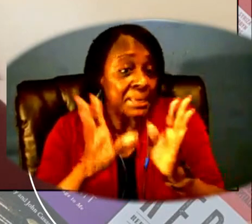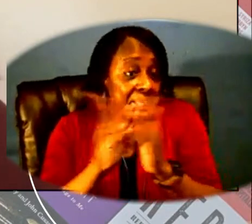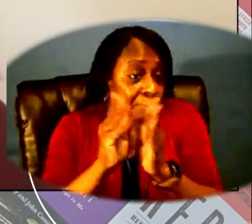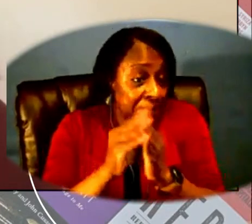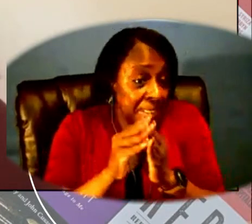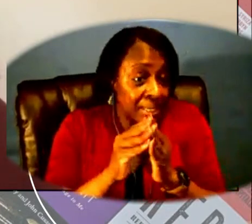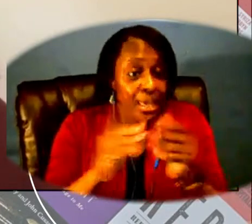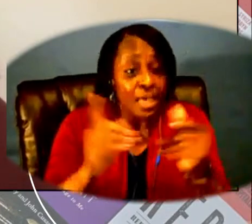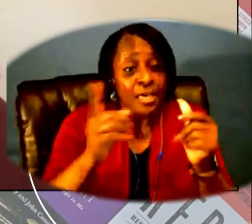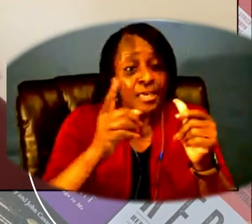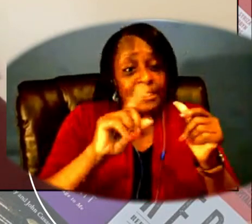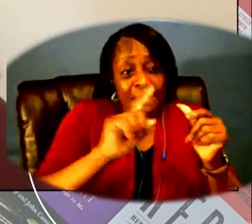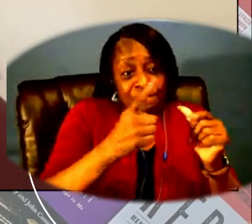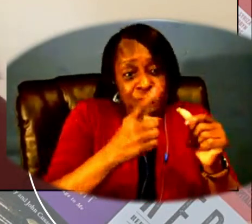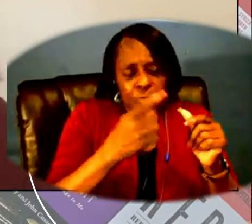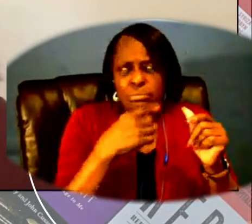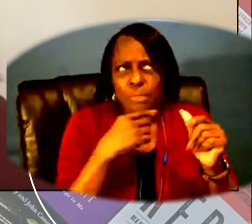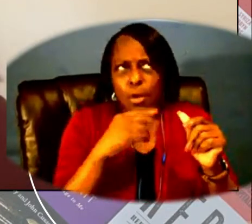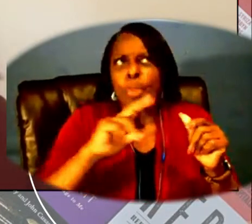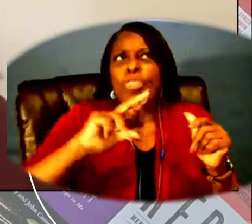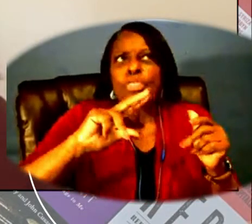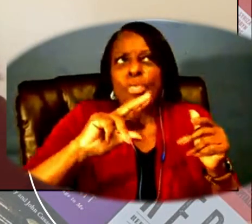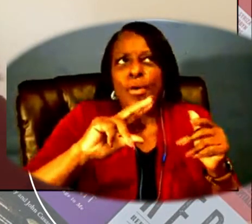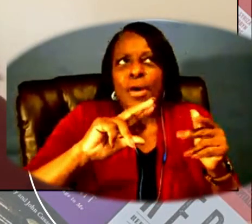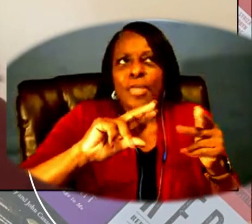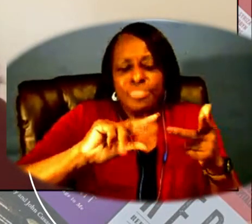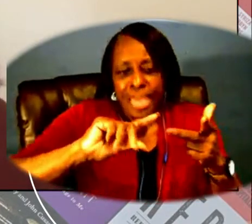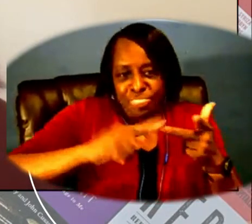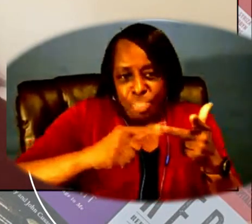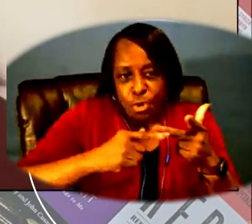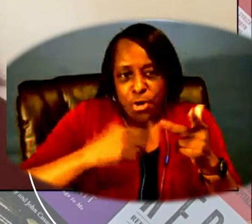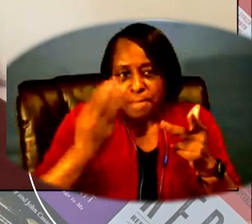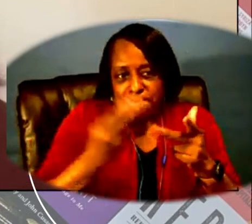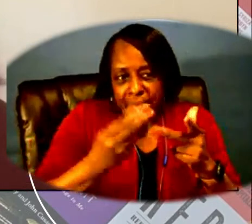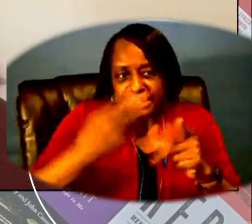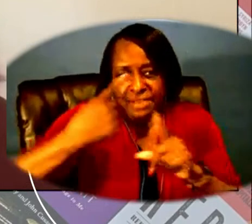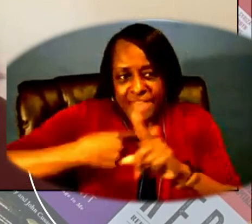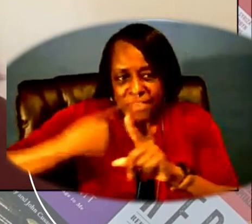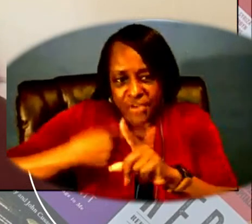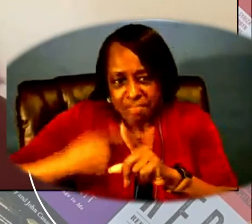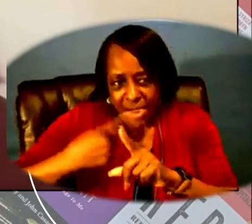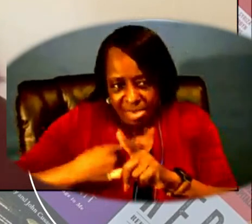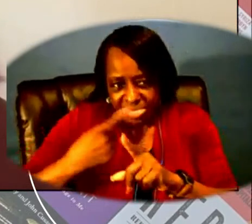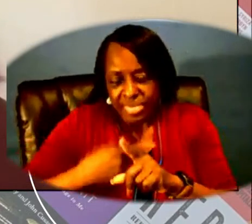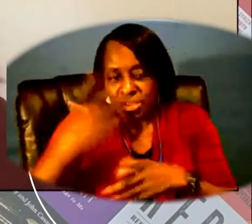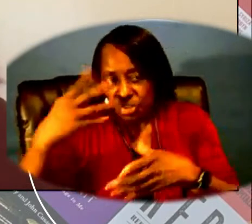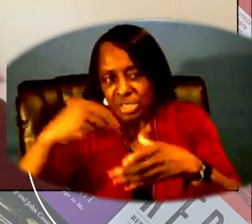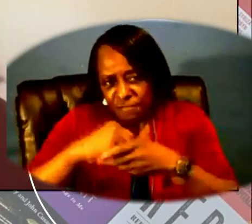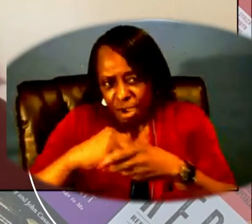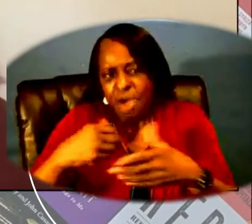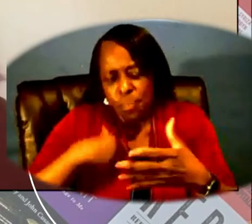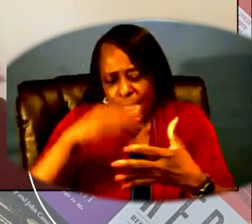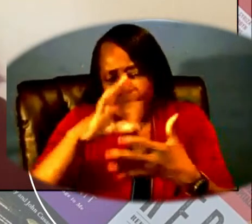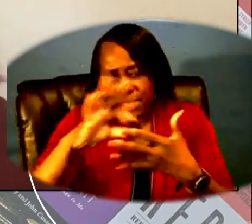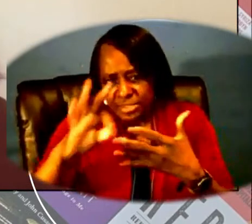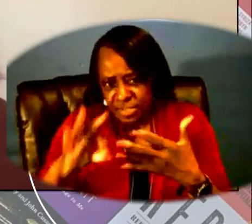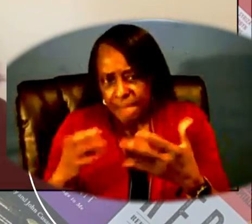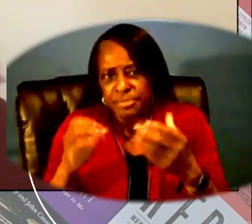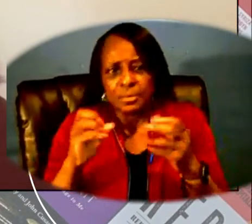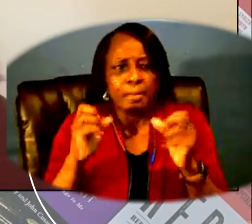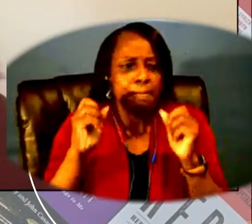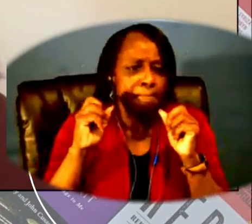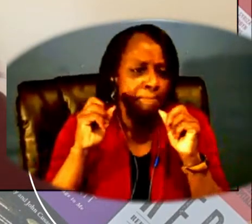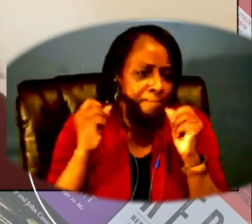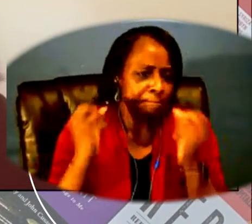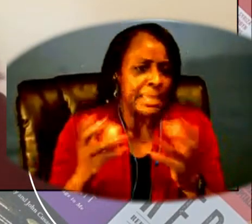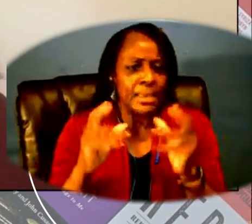first Monday, the third Monday of every month. So there's options, to get involved if you choose